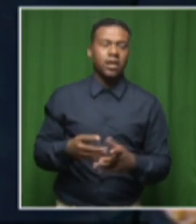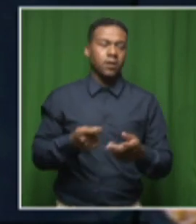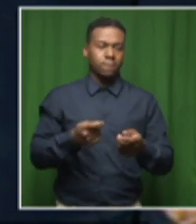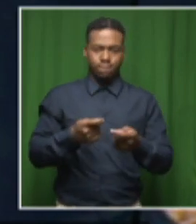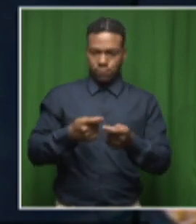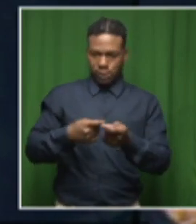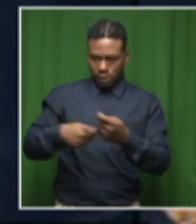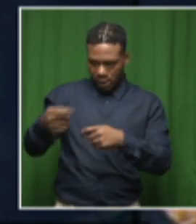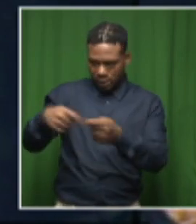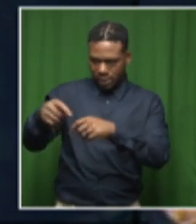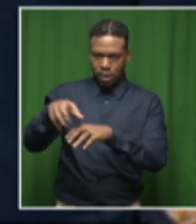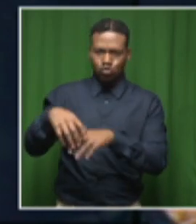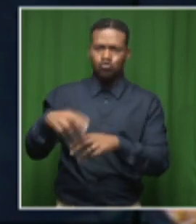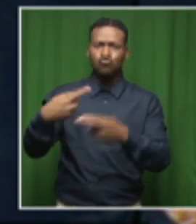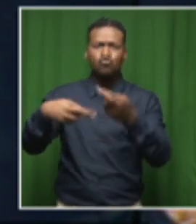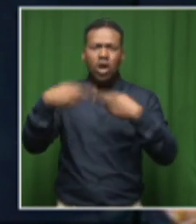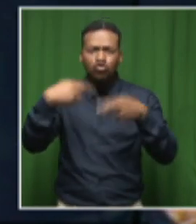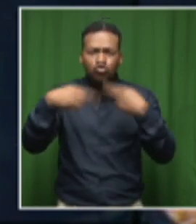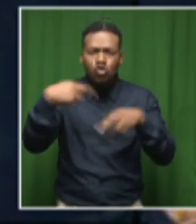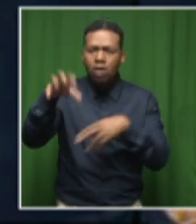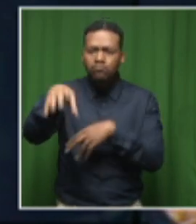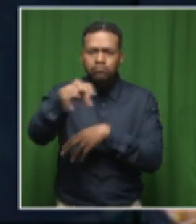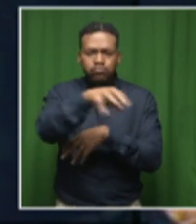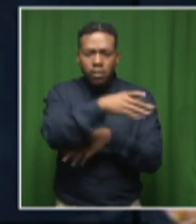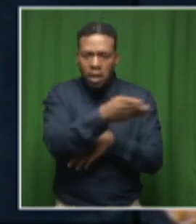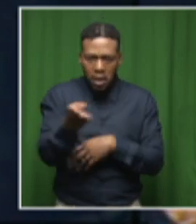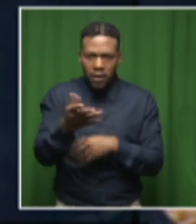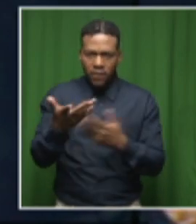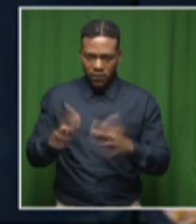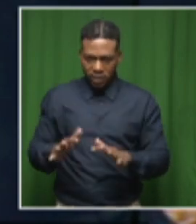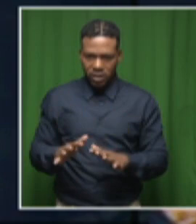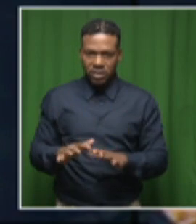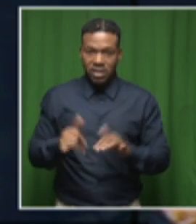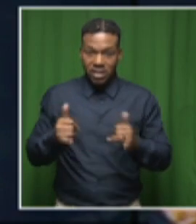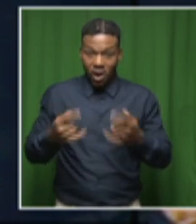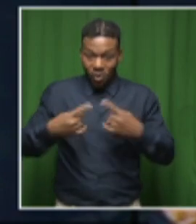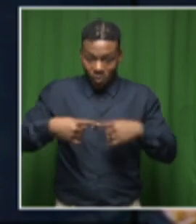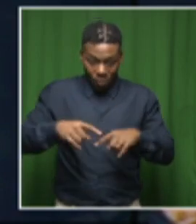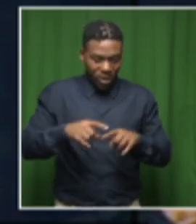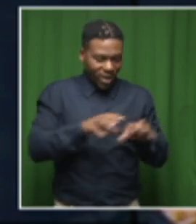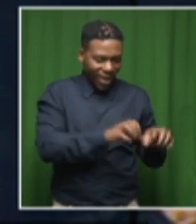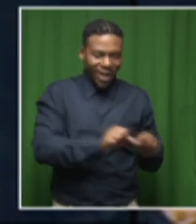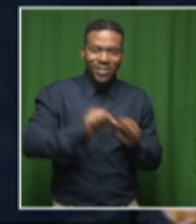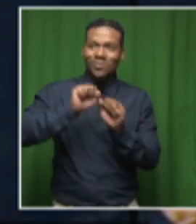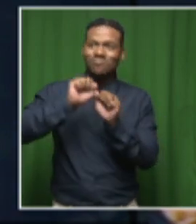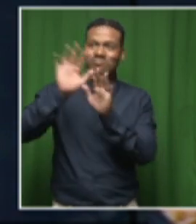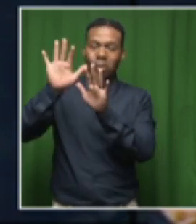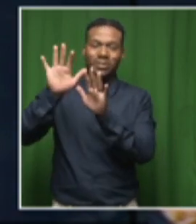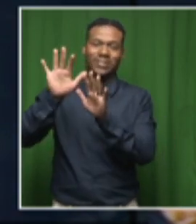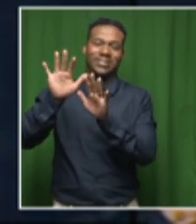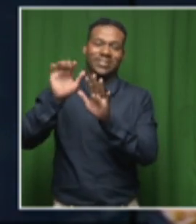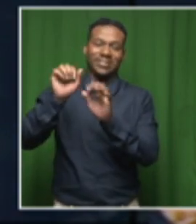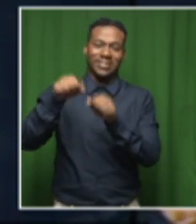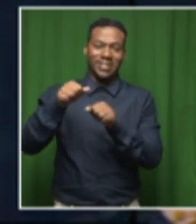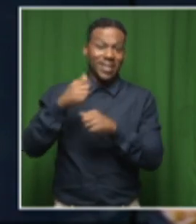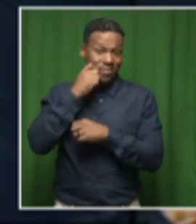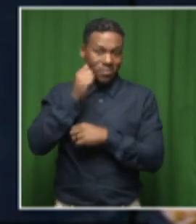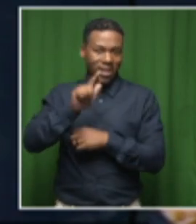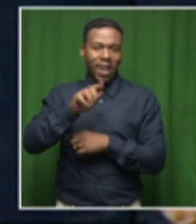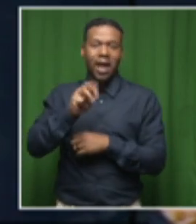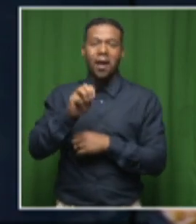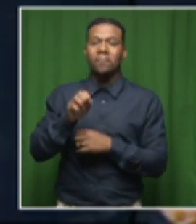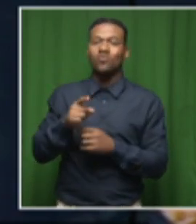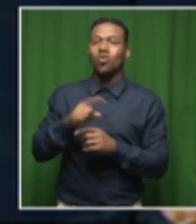Corona, but then the excess limes are actually exported. So we are now exporting limes to other markets, and that benefits the South